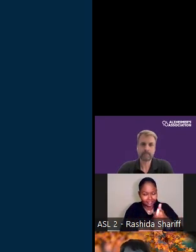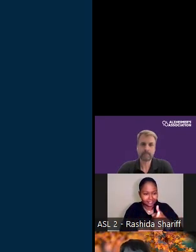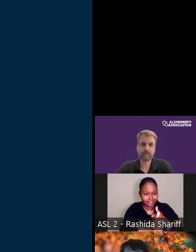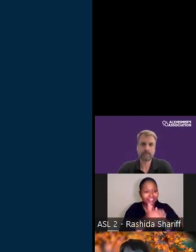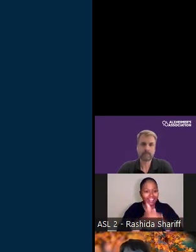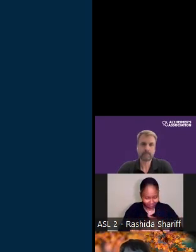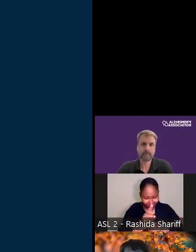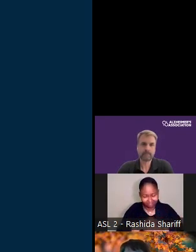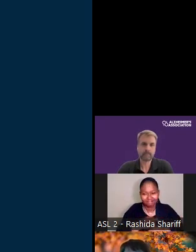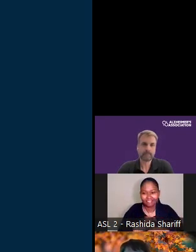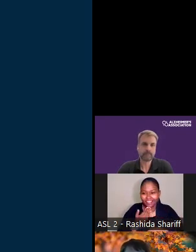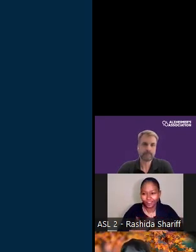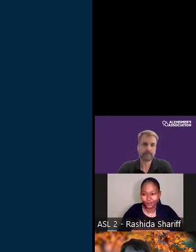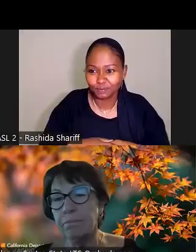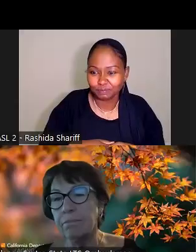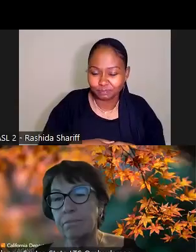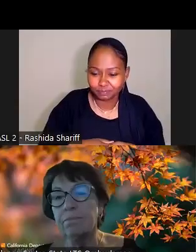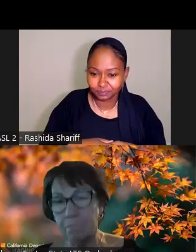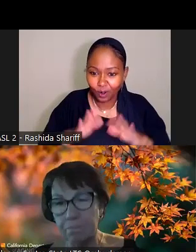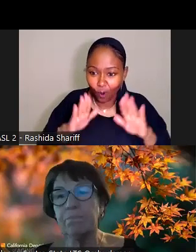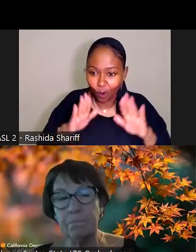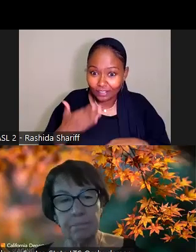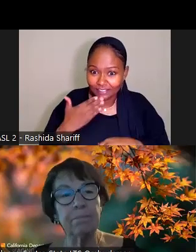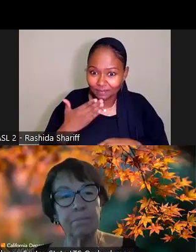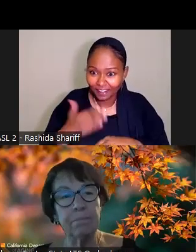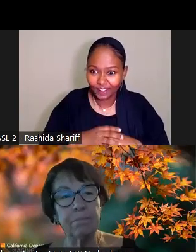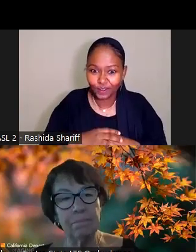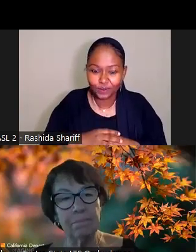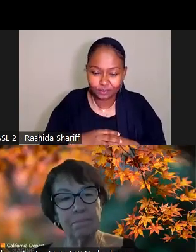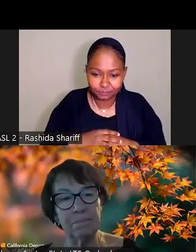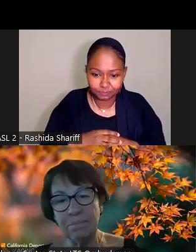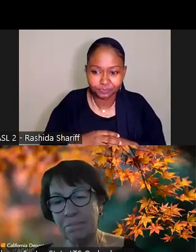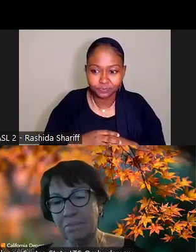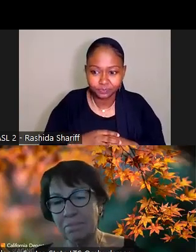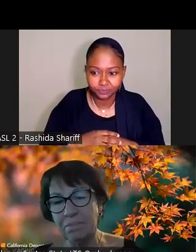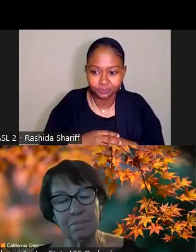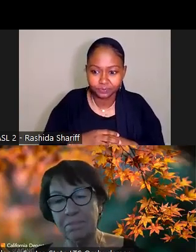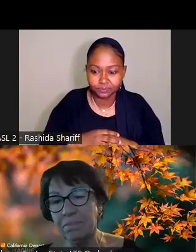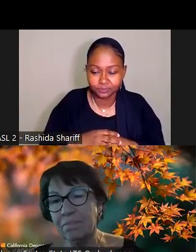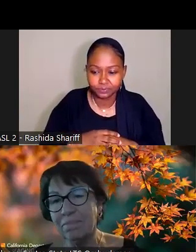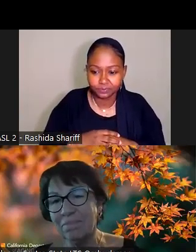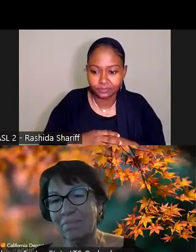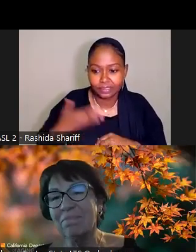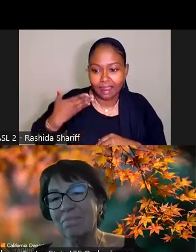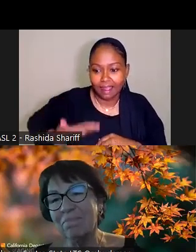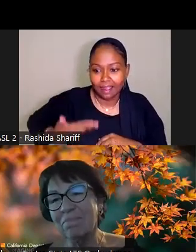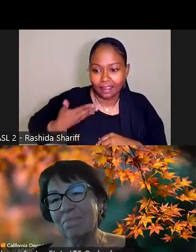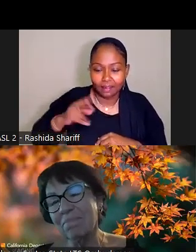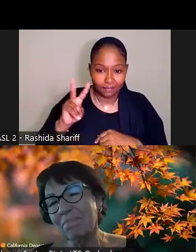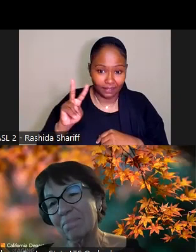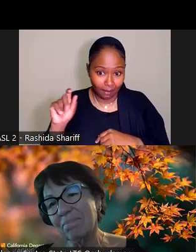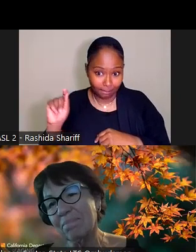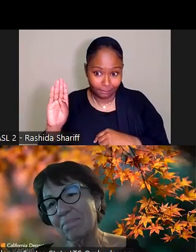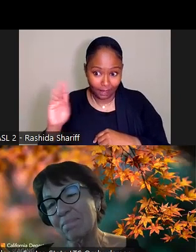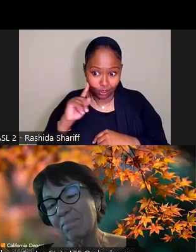slide, please. Thank you. Awesome. Thank you, Ranjana. So I am Vivian Mbaku, and I am the